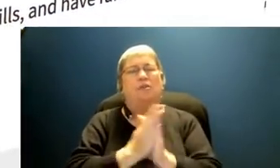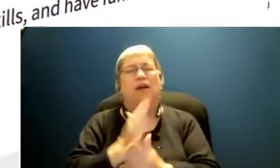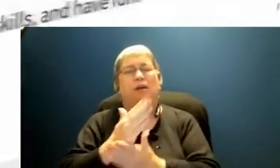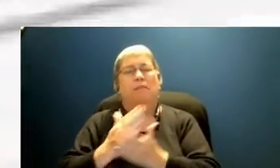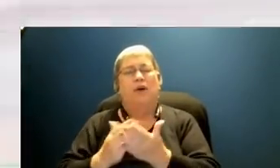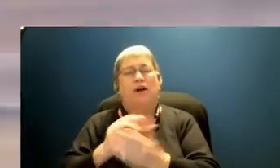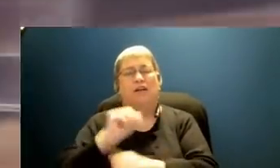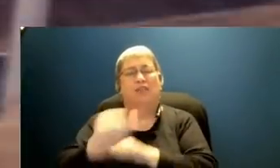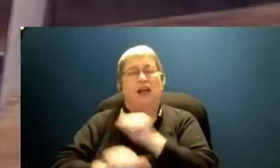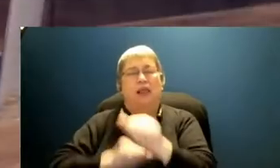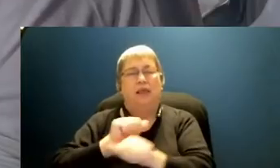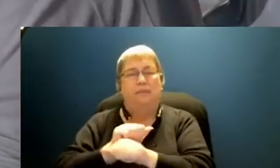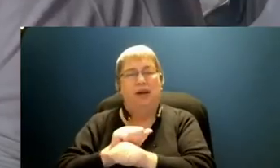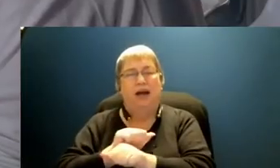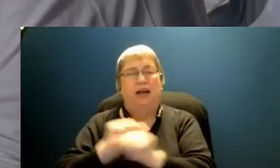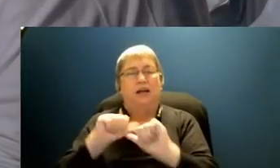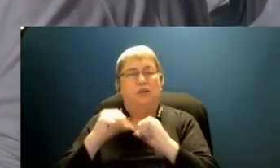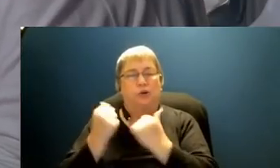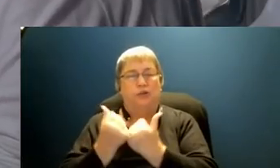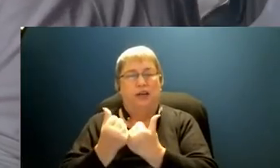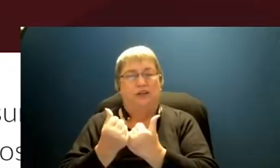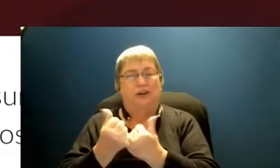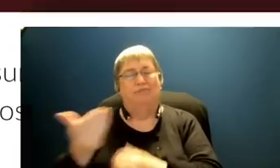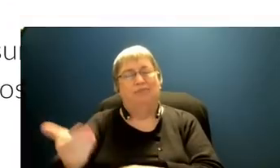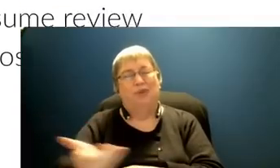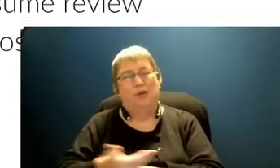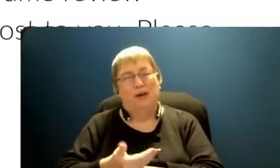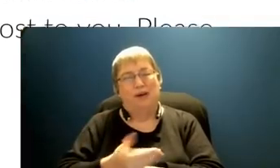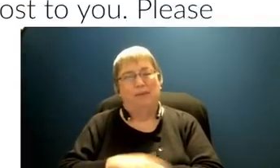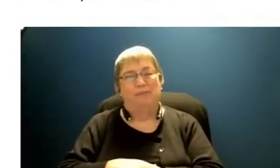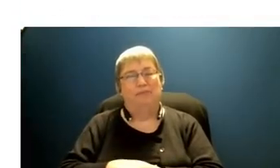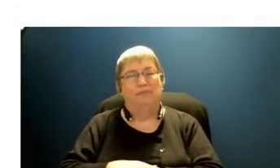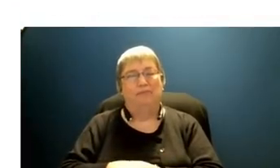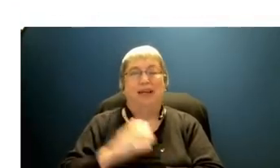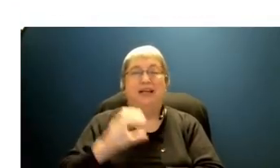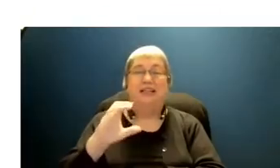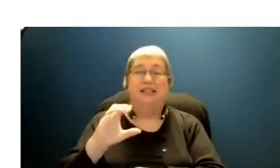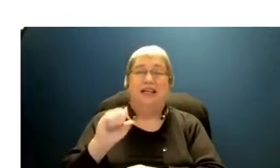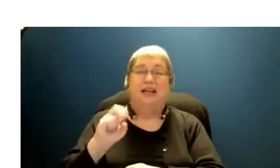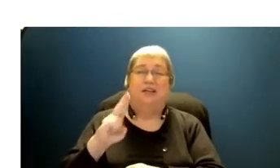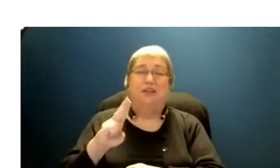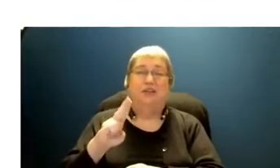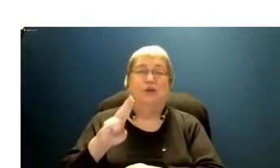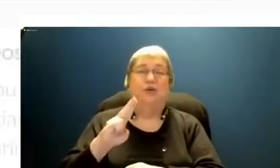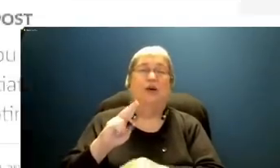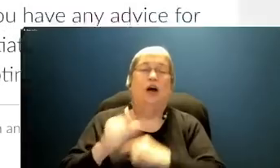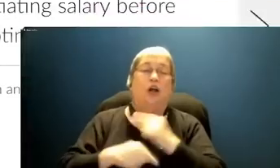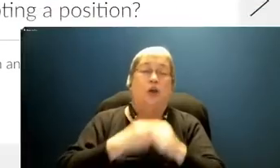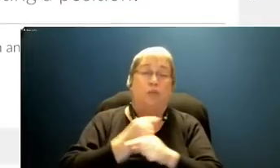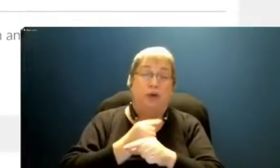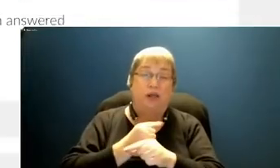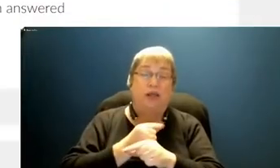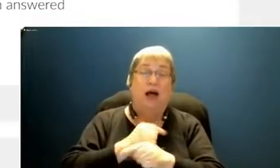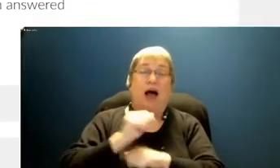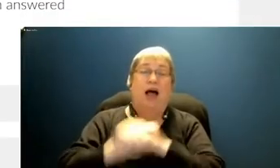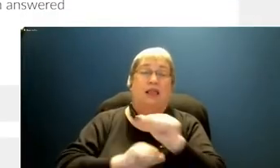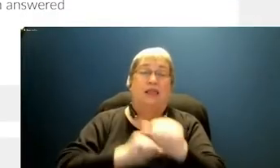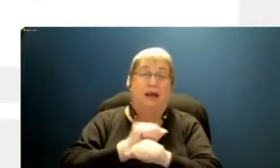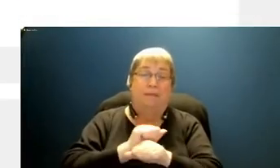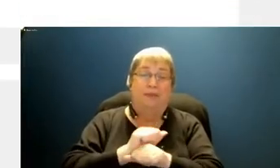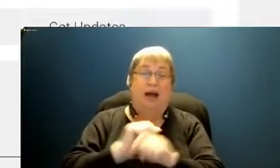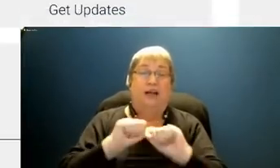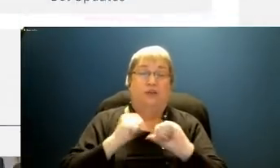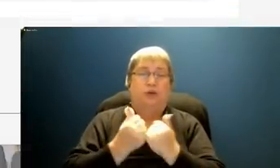Alumni Association. Welcome. The CSU Global Alumni Association offers benefits, resources,